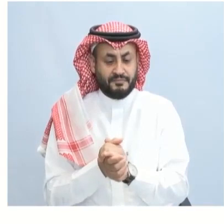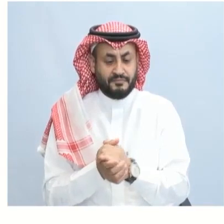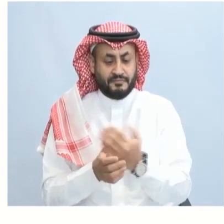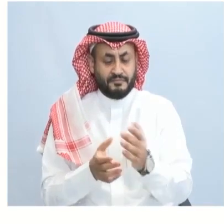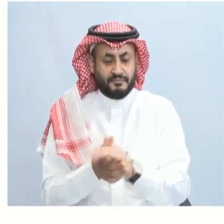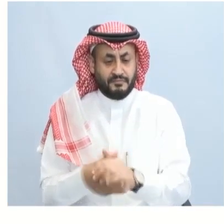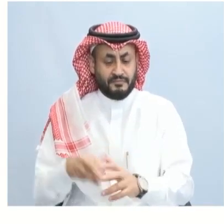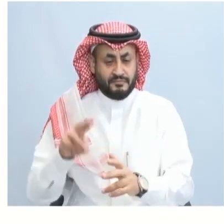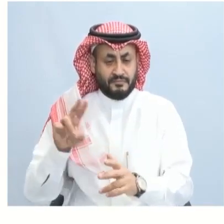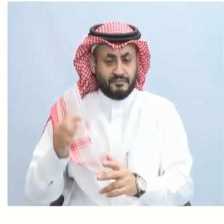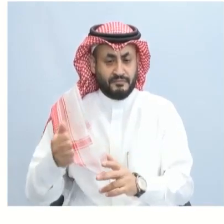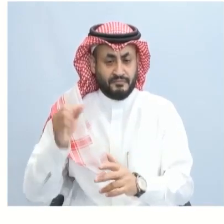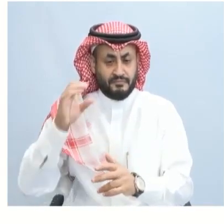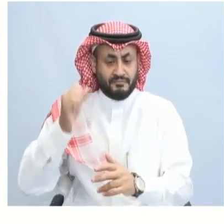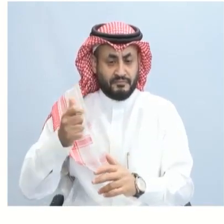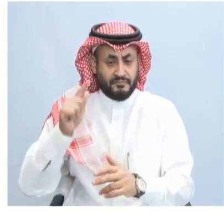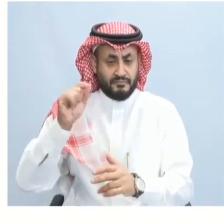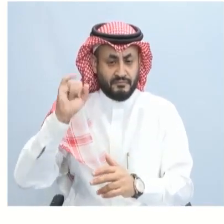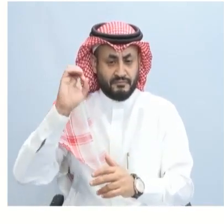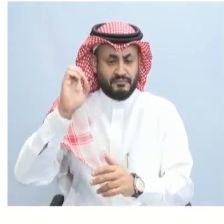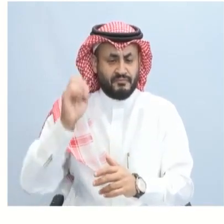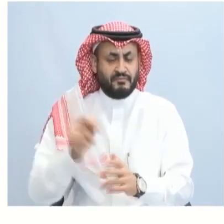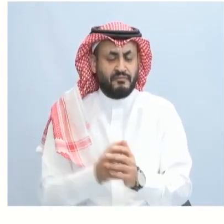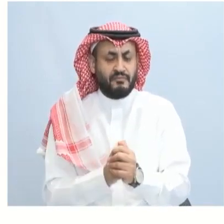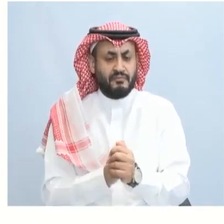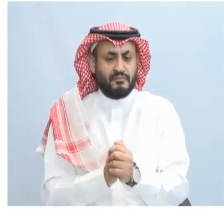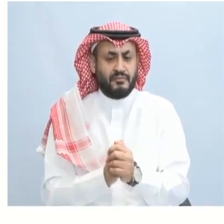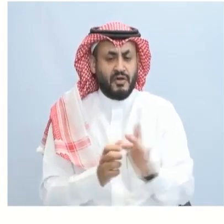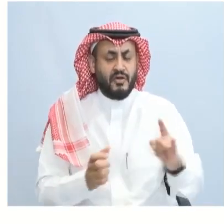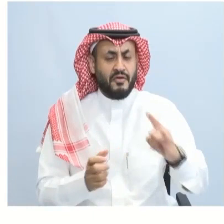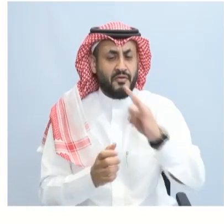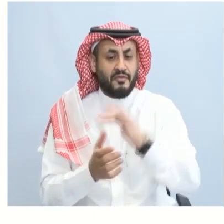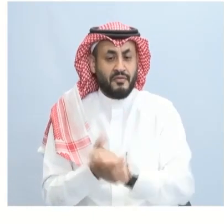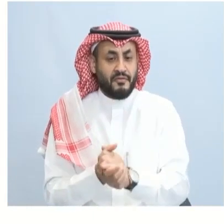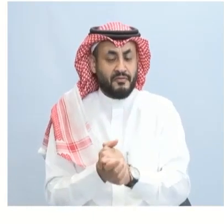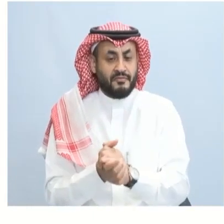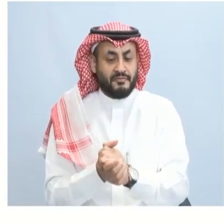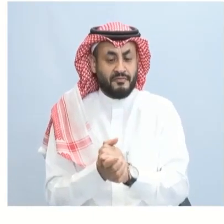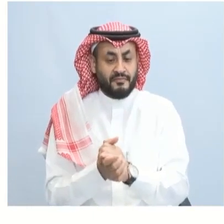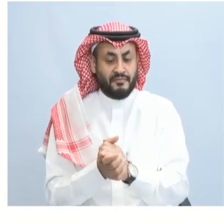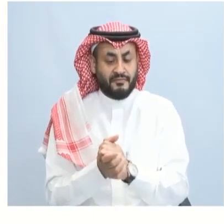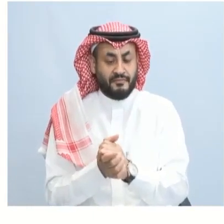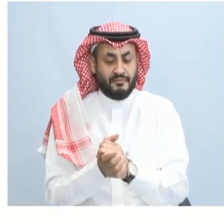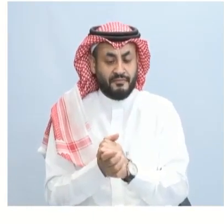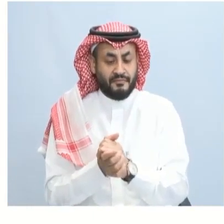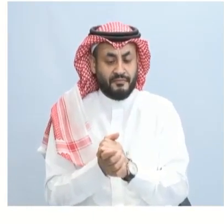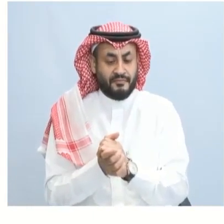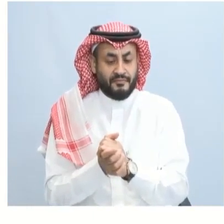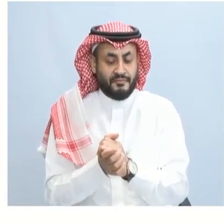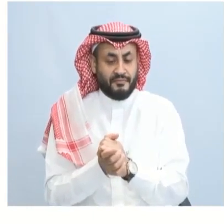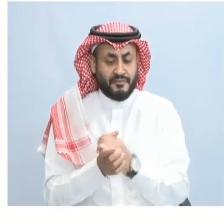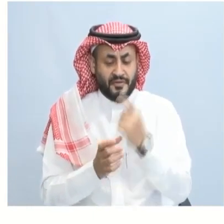vacations, what do they need? When you go on a vacation, if you want to travel, of course you need something. And here also, there is another